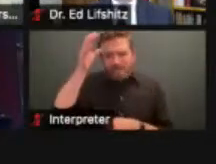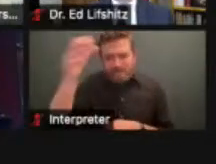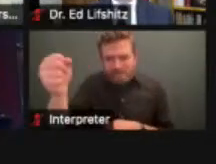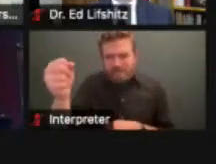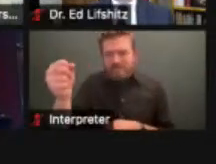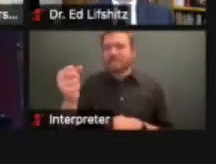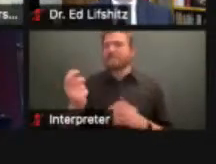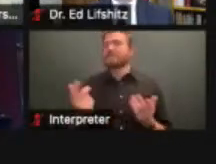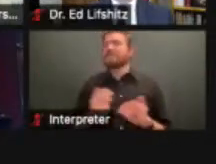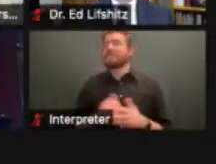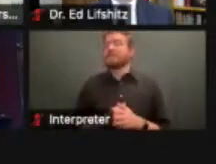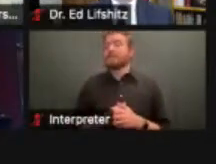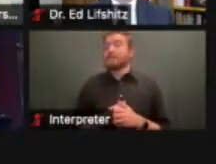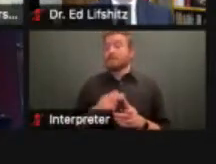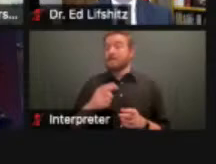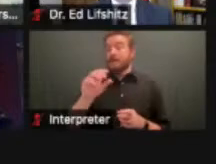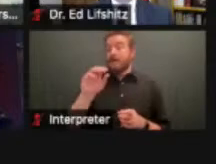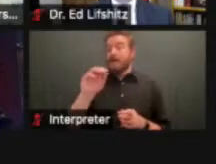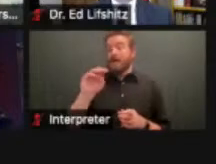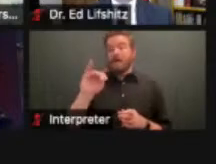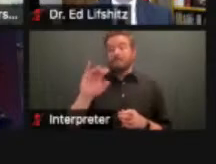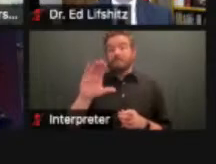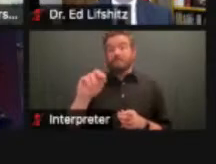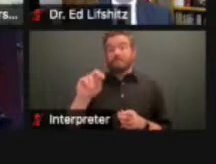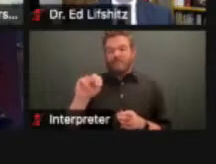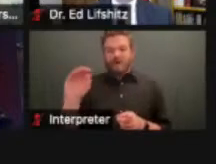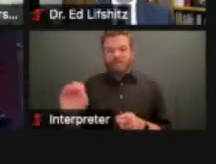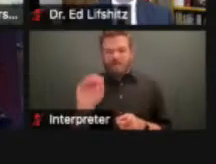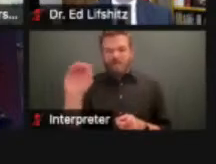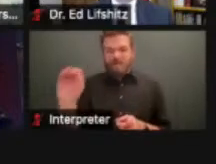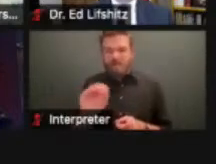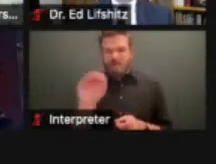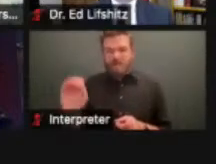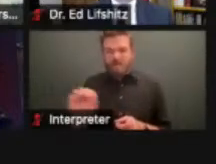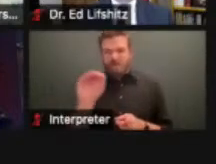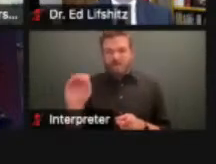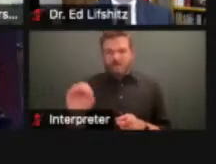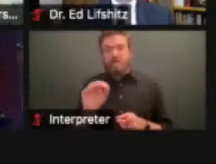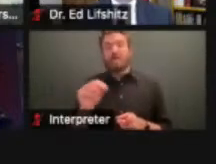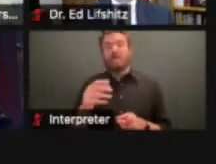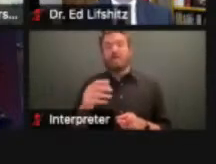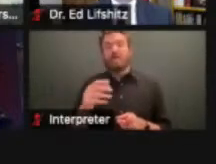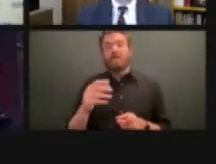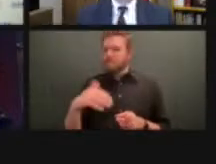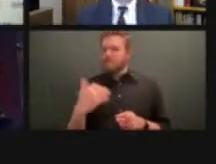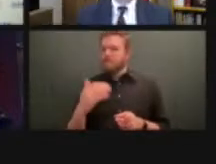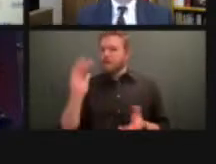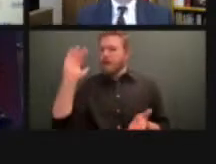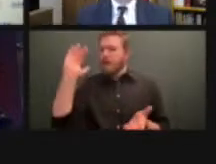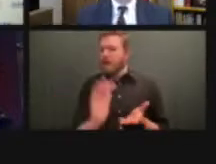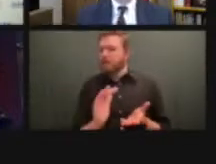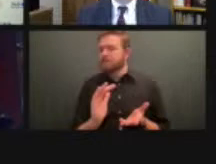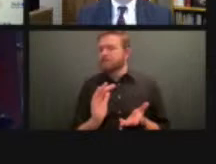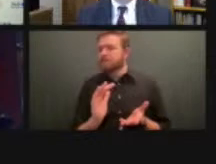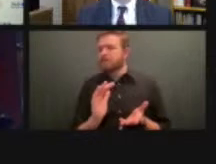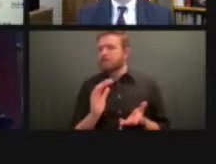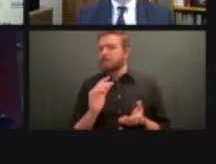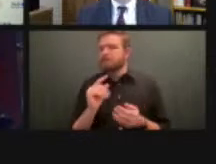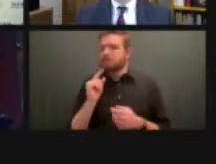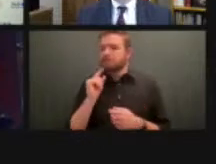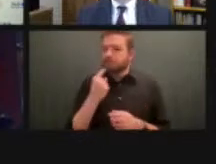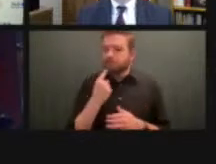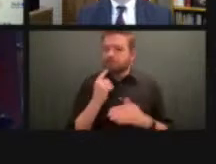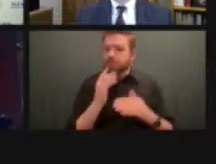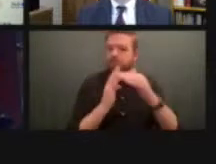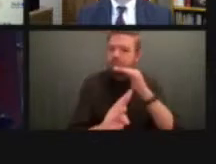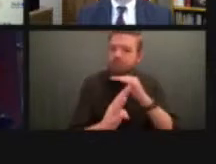to hospitalization at the rates that we had seen with prior variants, and most directly when compared against Delta. But,